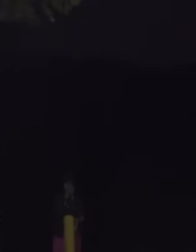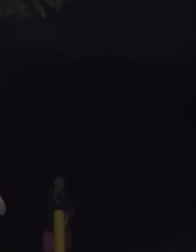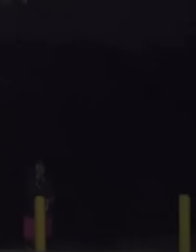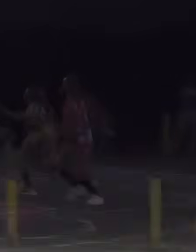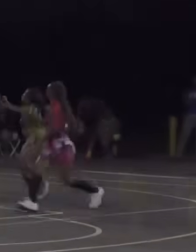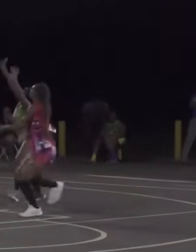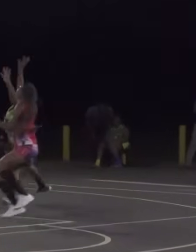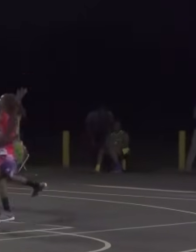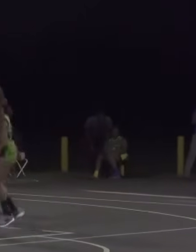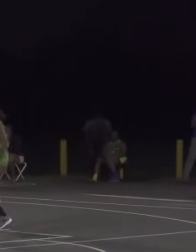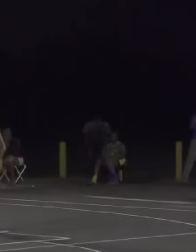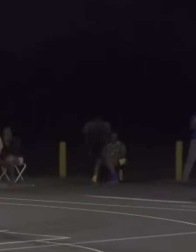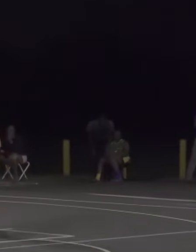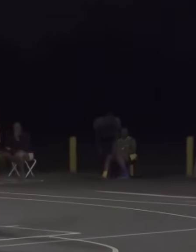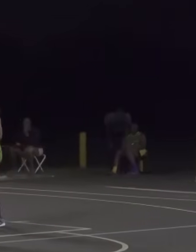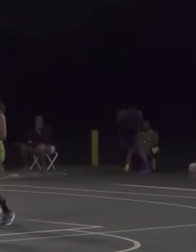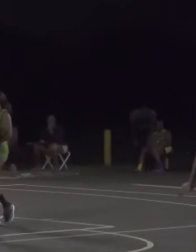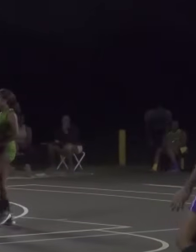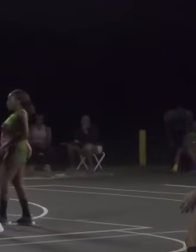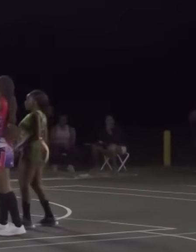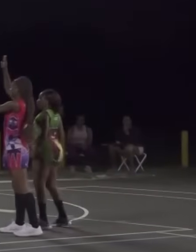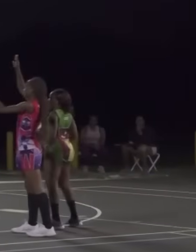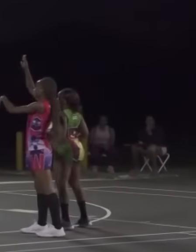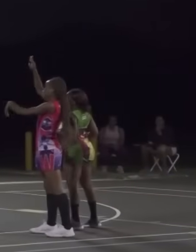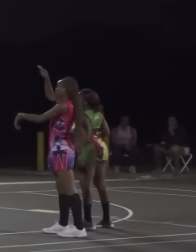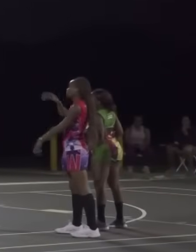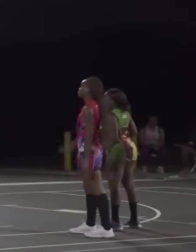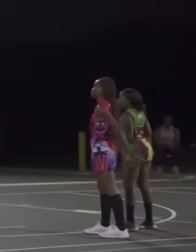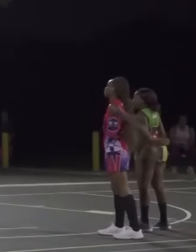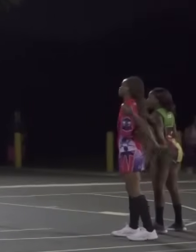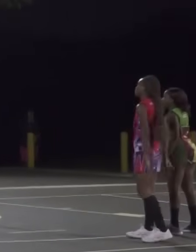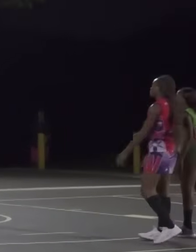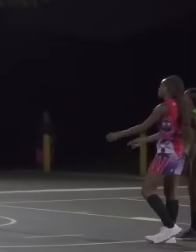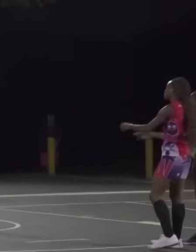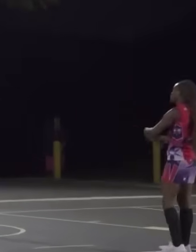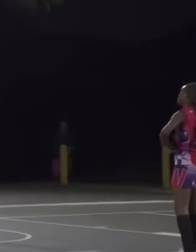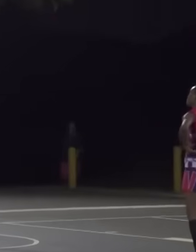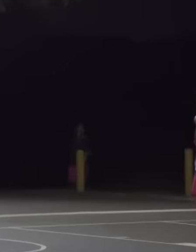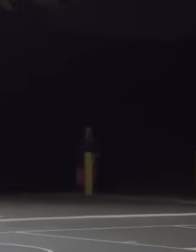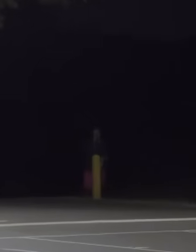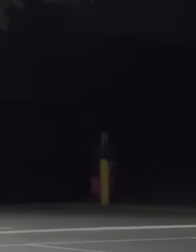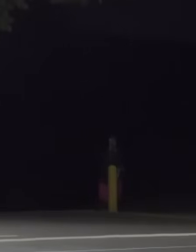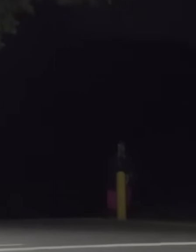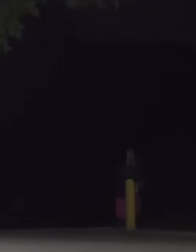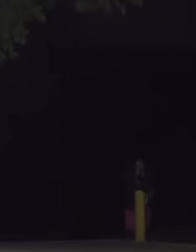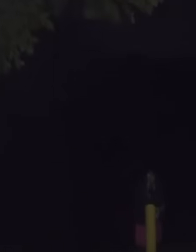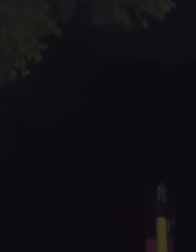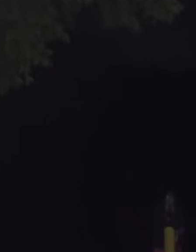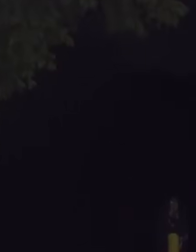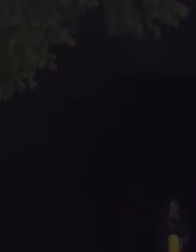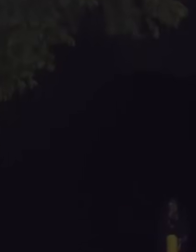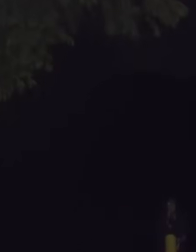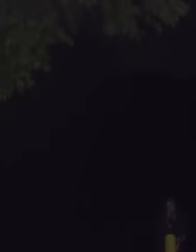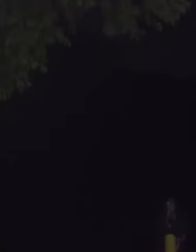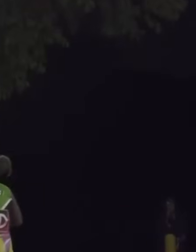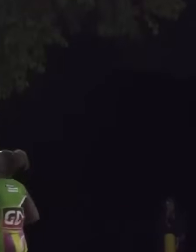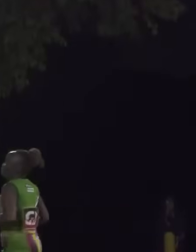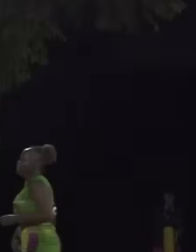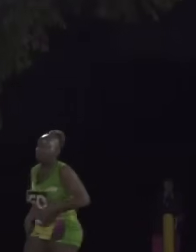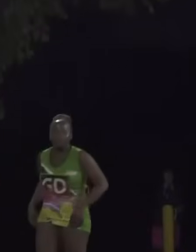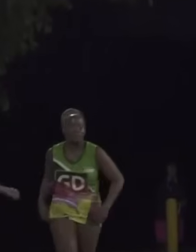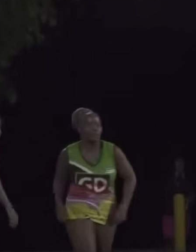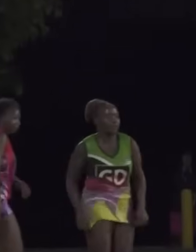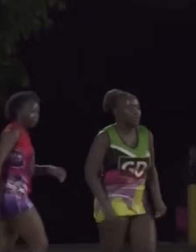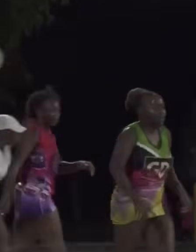bib. The St. Barnabas train hit high gear as they established an 8-point lead at halftime,